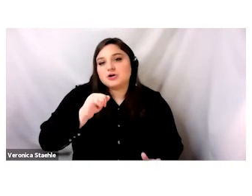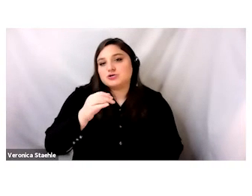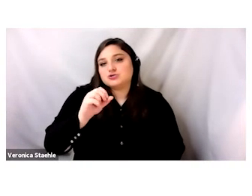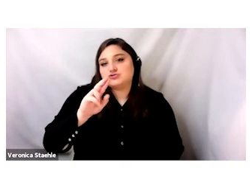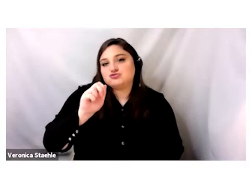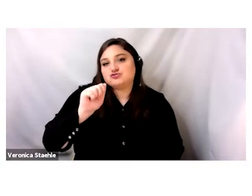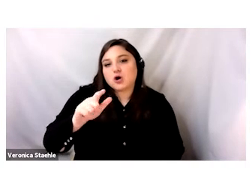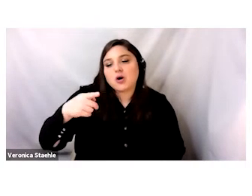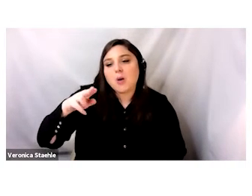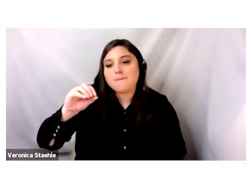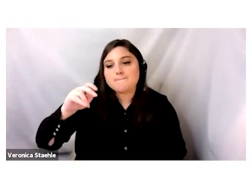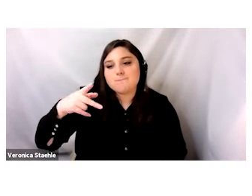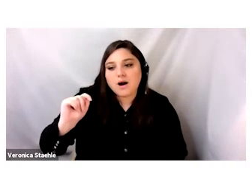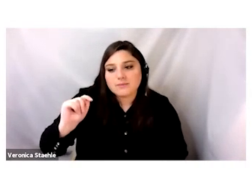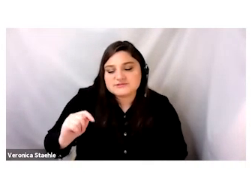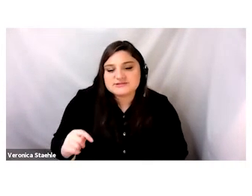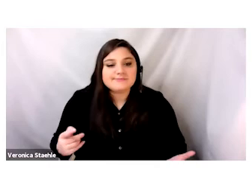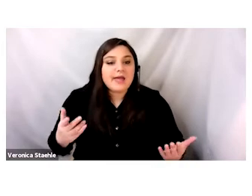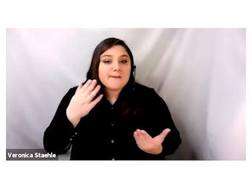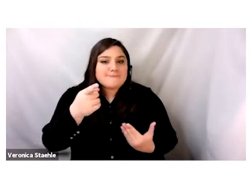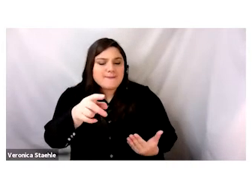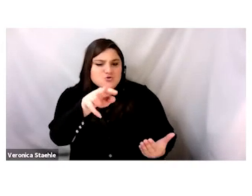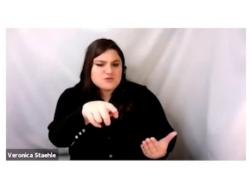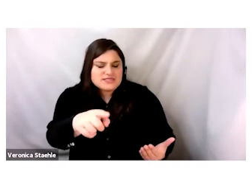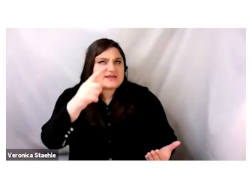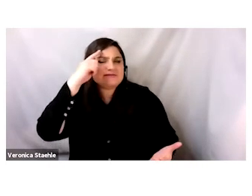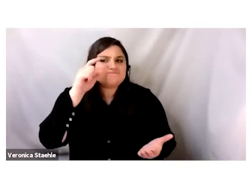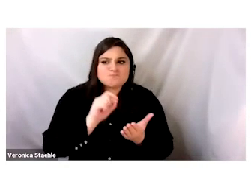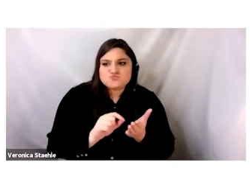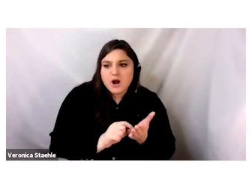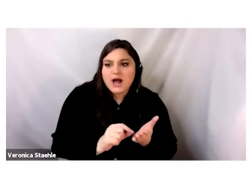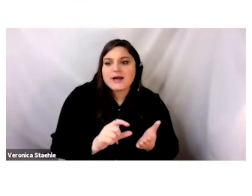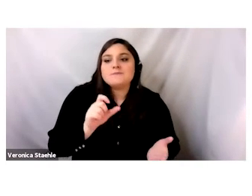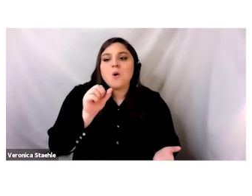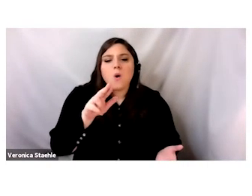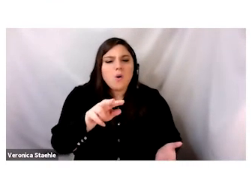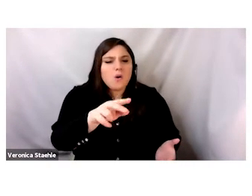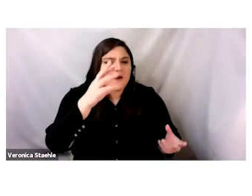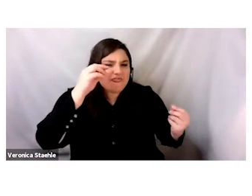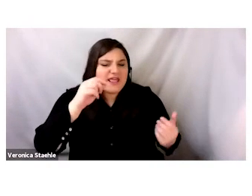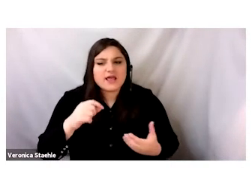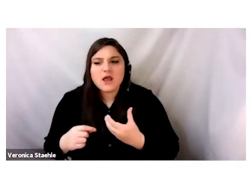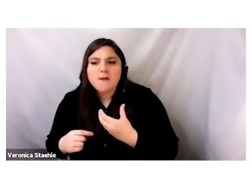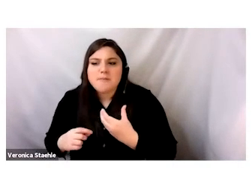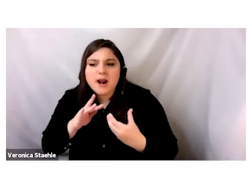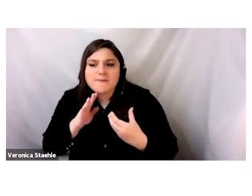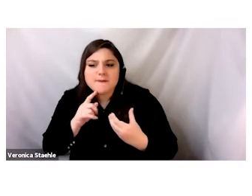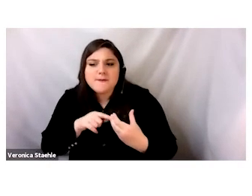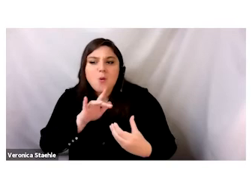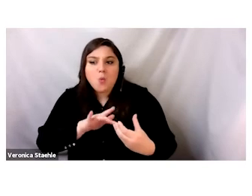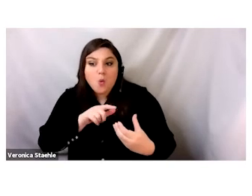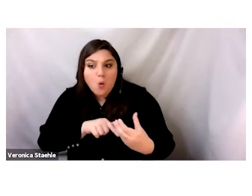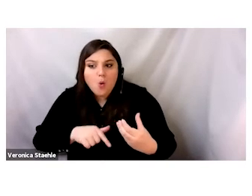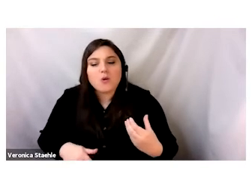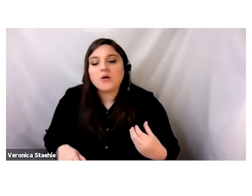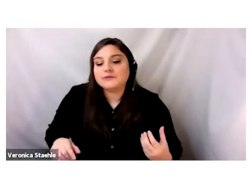where you're actually writing. It could be where you're, doing audio recording, you're speaking in video, you want to create an art piece around it. So journaling